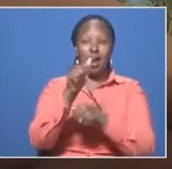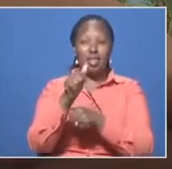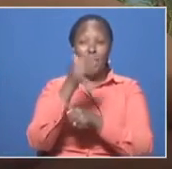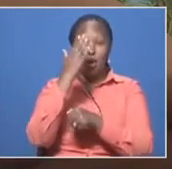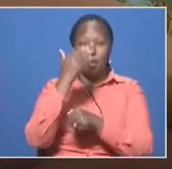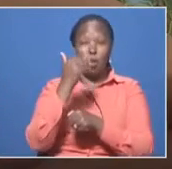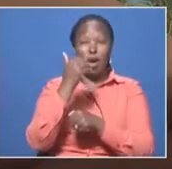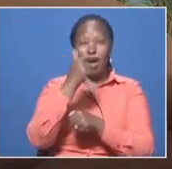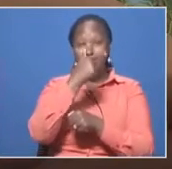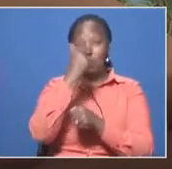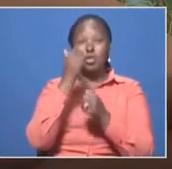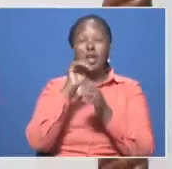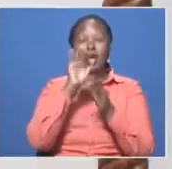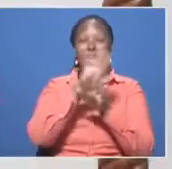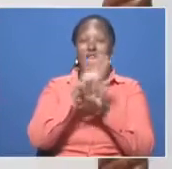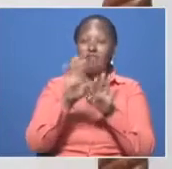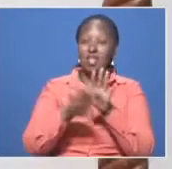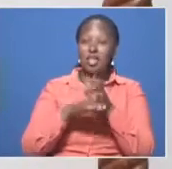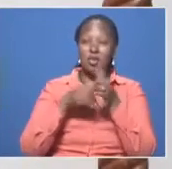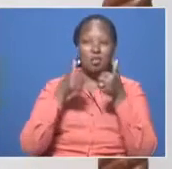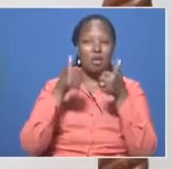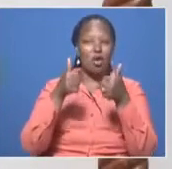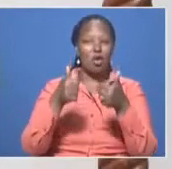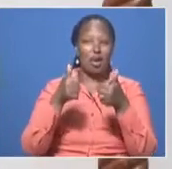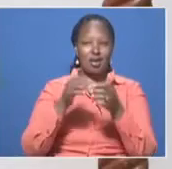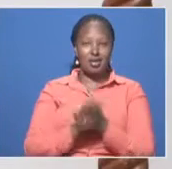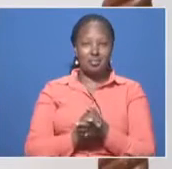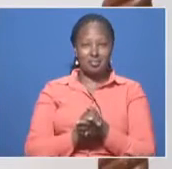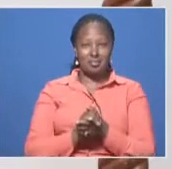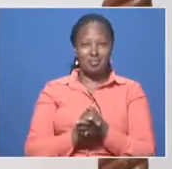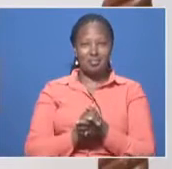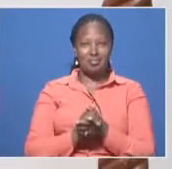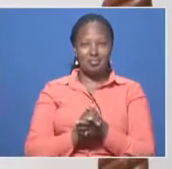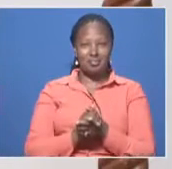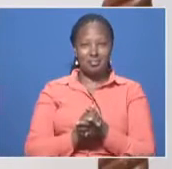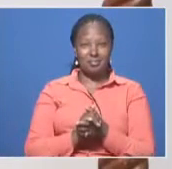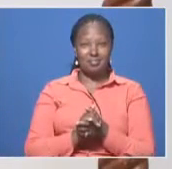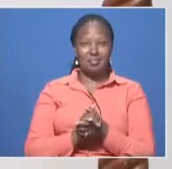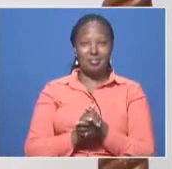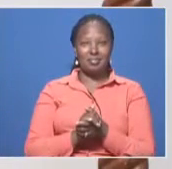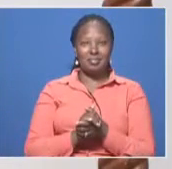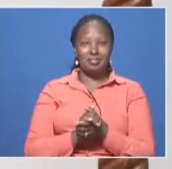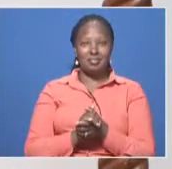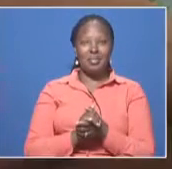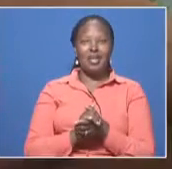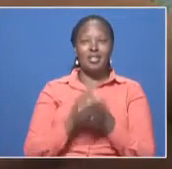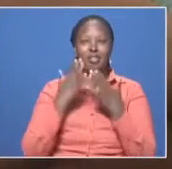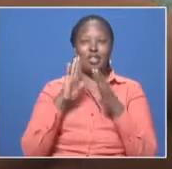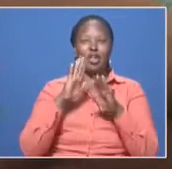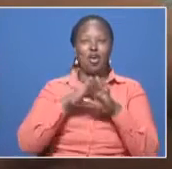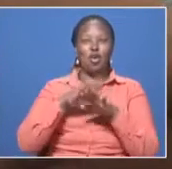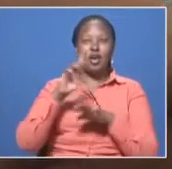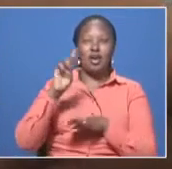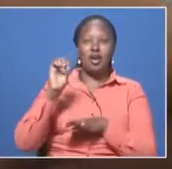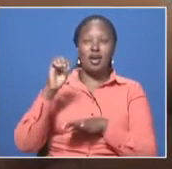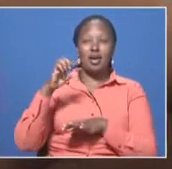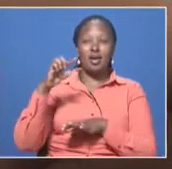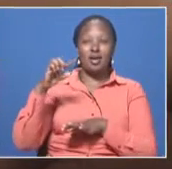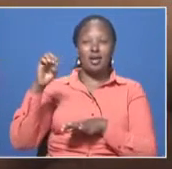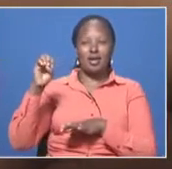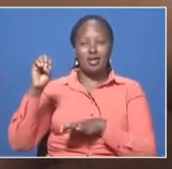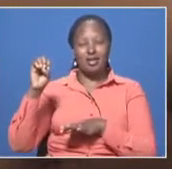everything is going to be all right. Might I just add, she ended on a note of reggae. Hint, hint, hint.